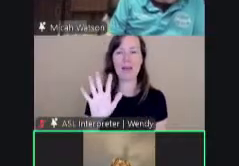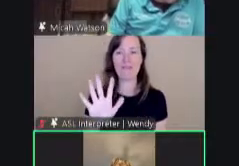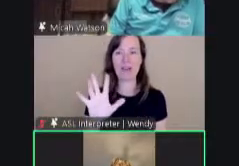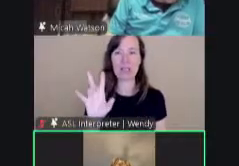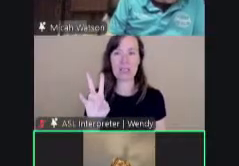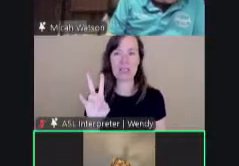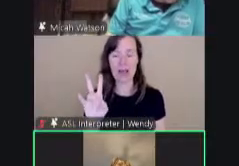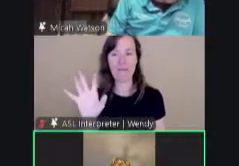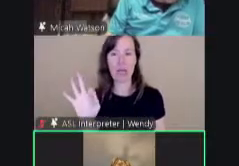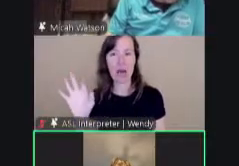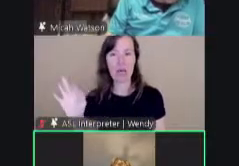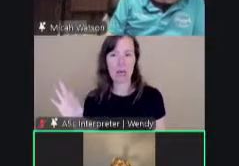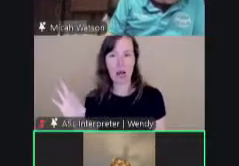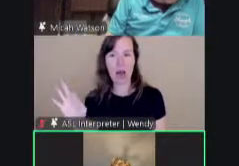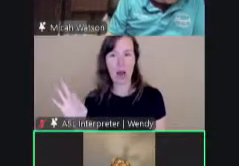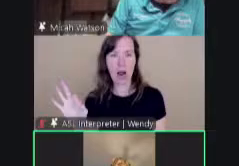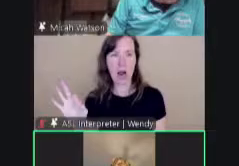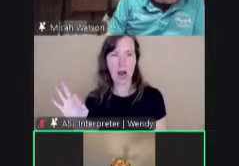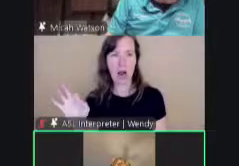57.99,